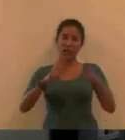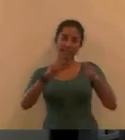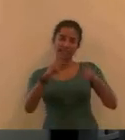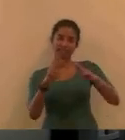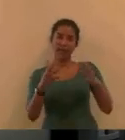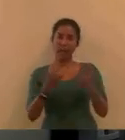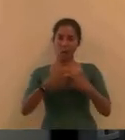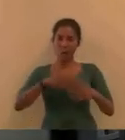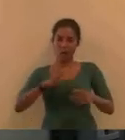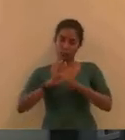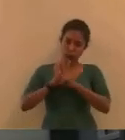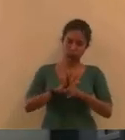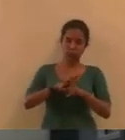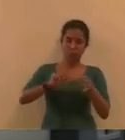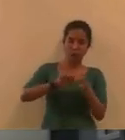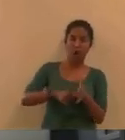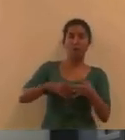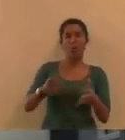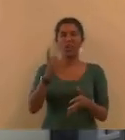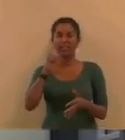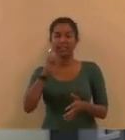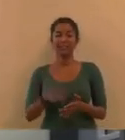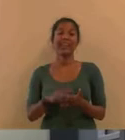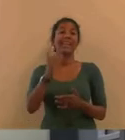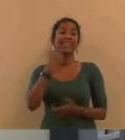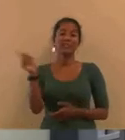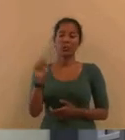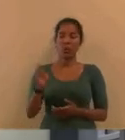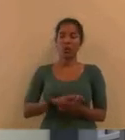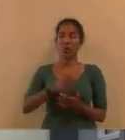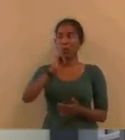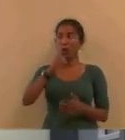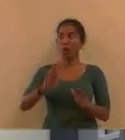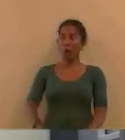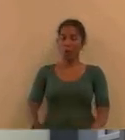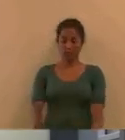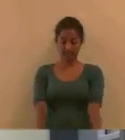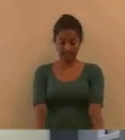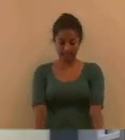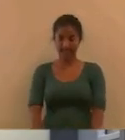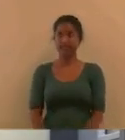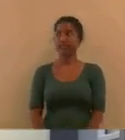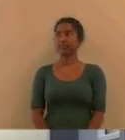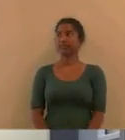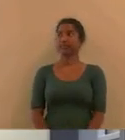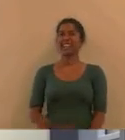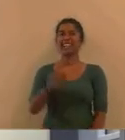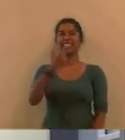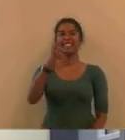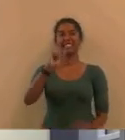yourself. So the easiest one, you're going to hold this position, try and do it for 60